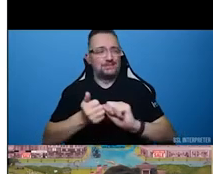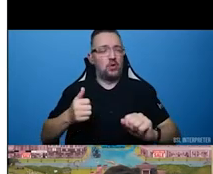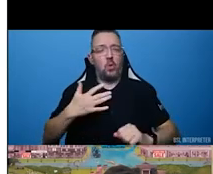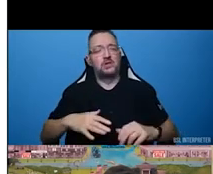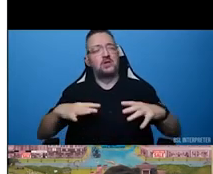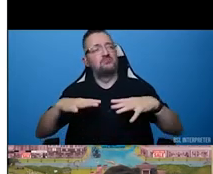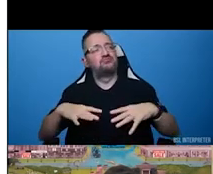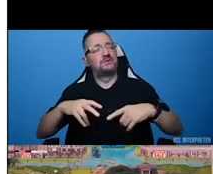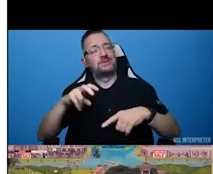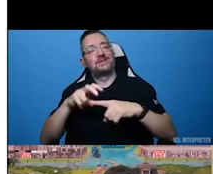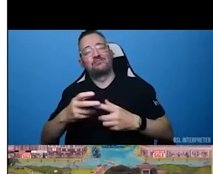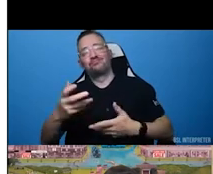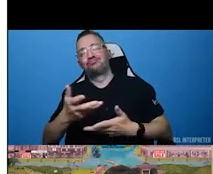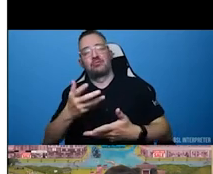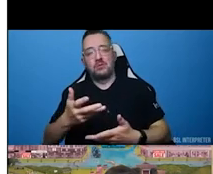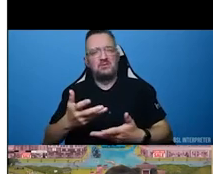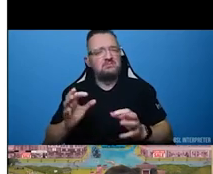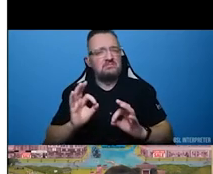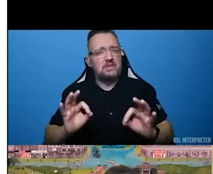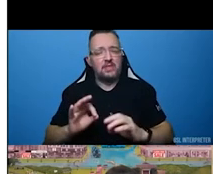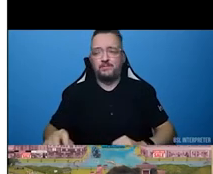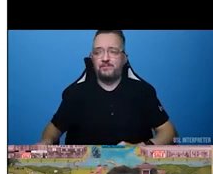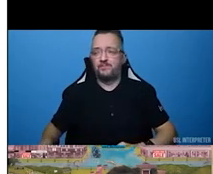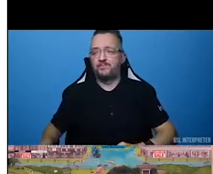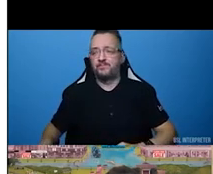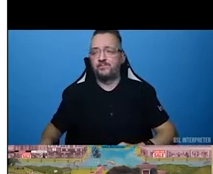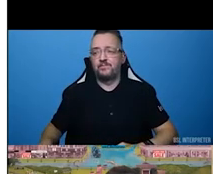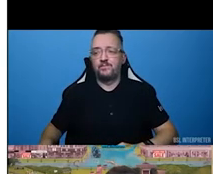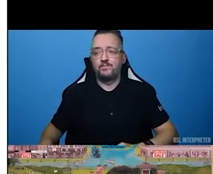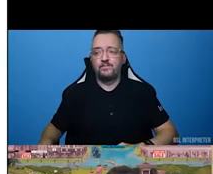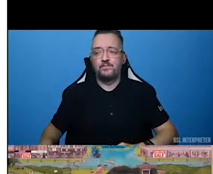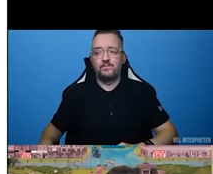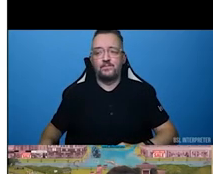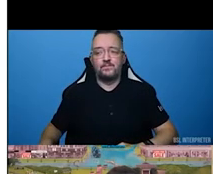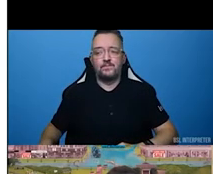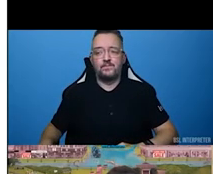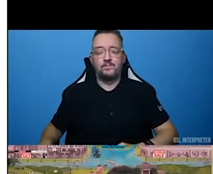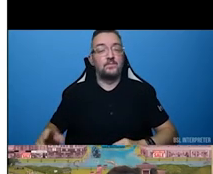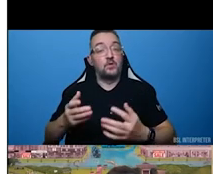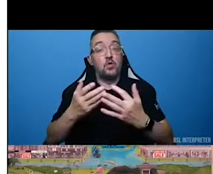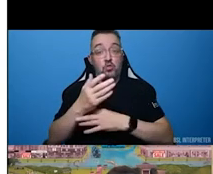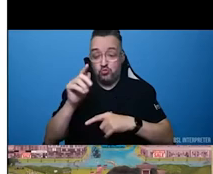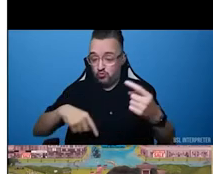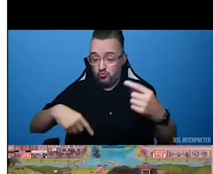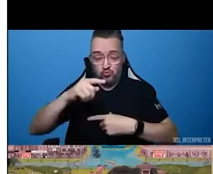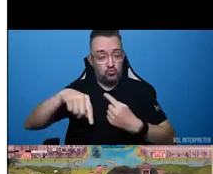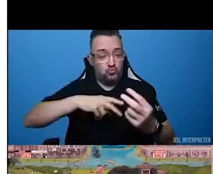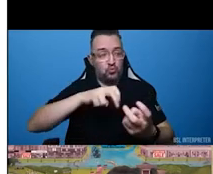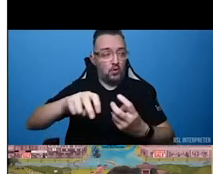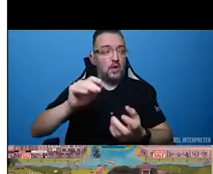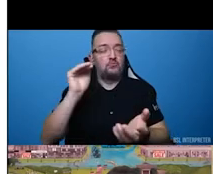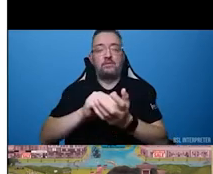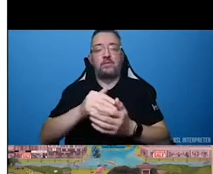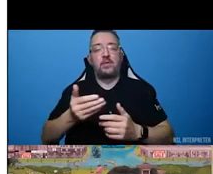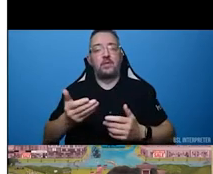just sit and spend time with each other. And then finally, having been through the whole pavilion, you find yourself back in the Garden of Delights,